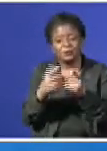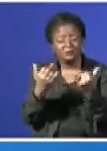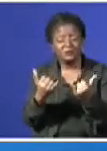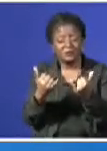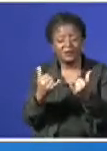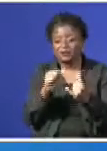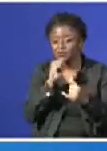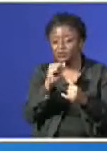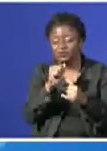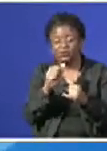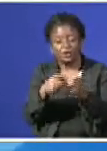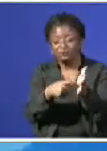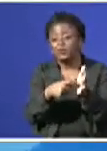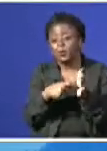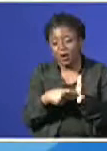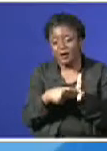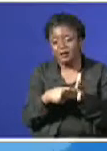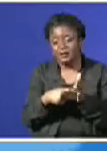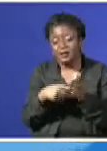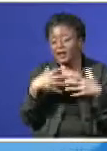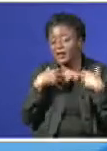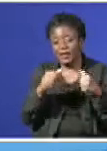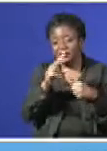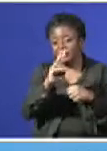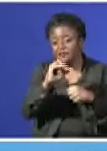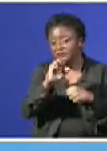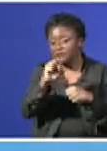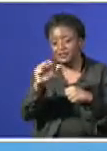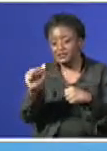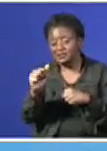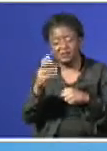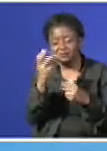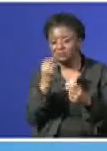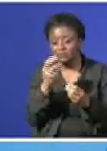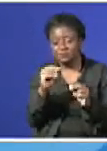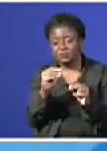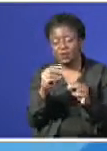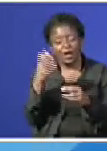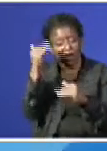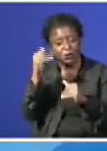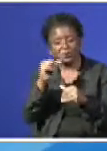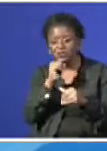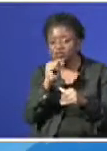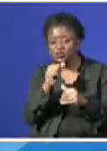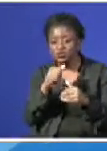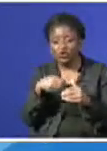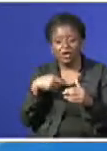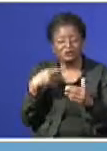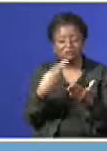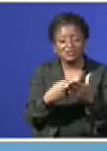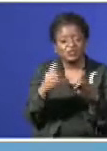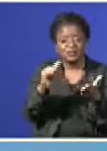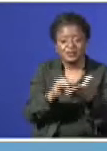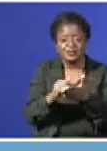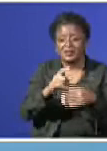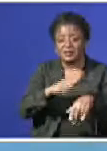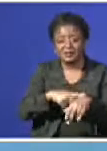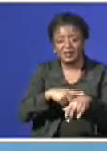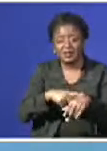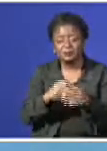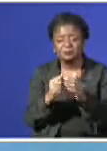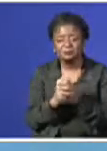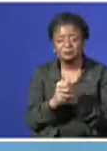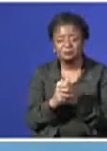to require. And I'm hoping that it doesn't come to that. But if health determines that that is what has to happen, then we'll